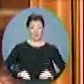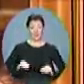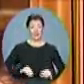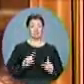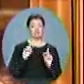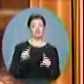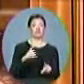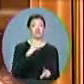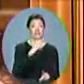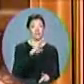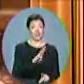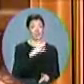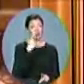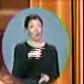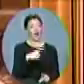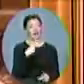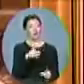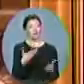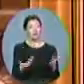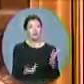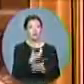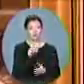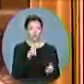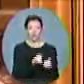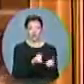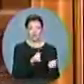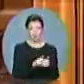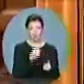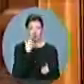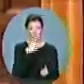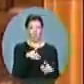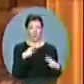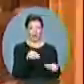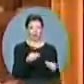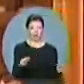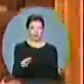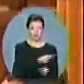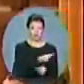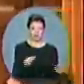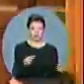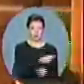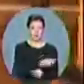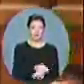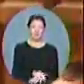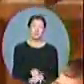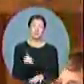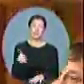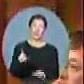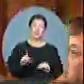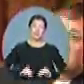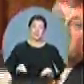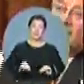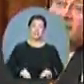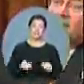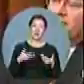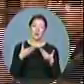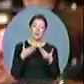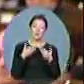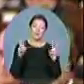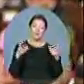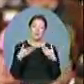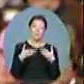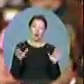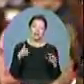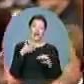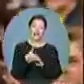of Pacific Gateway update the House on this announcement? The Honourable the Minister of International